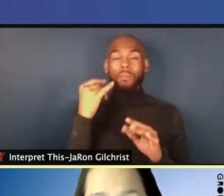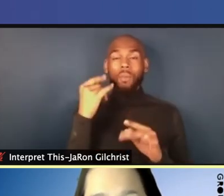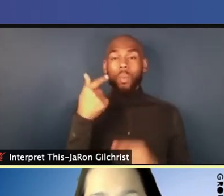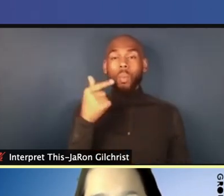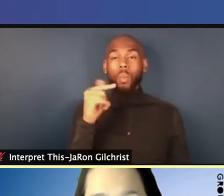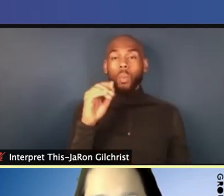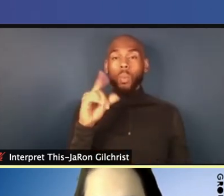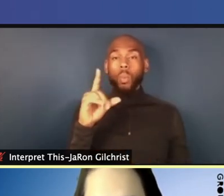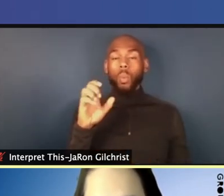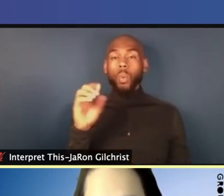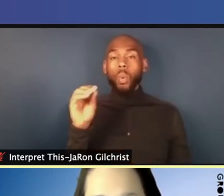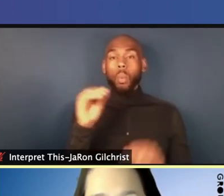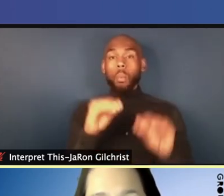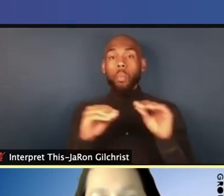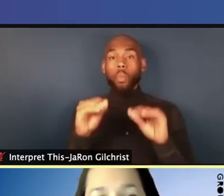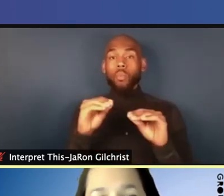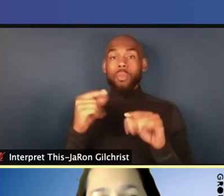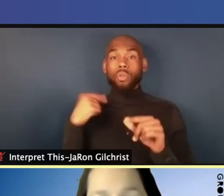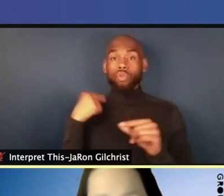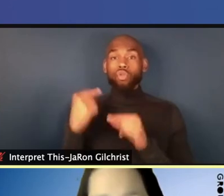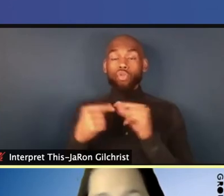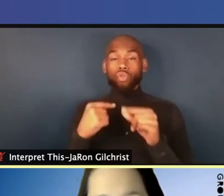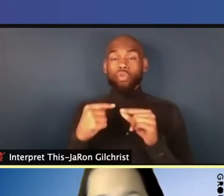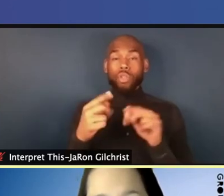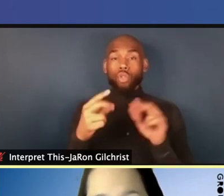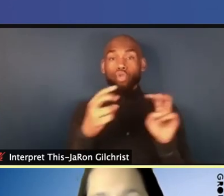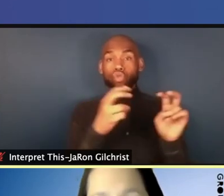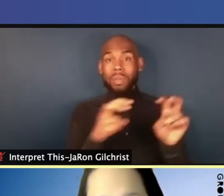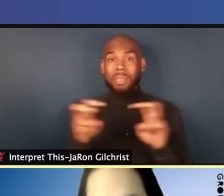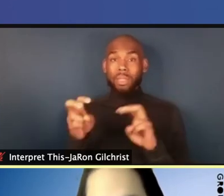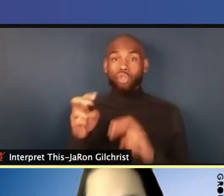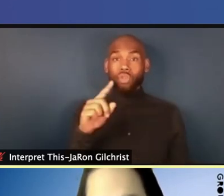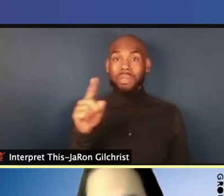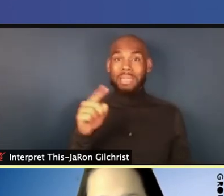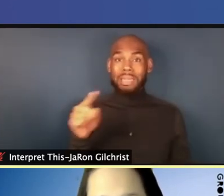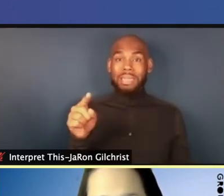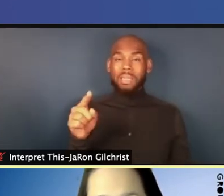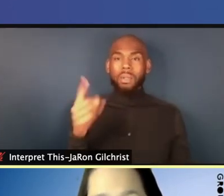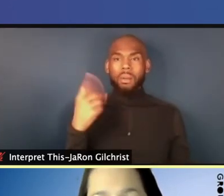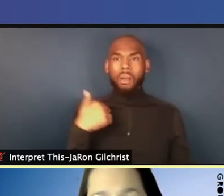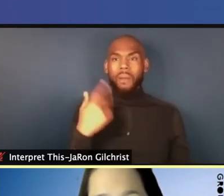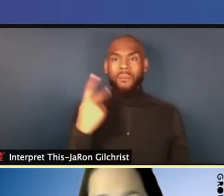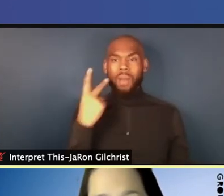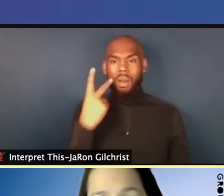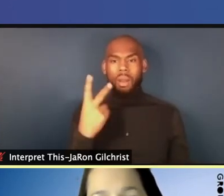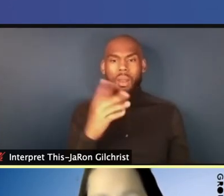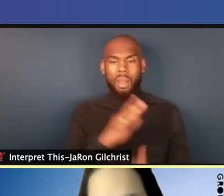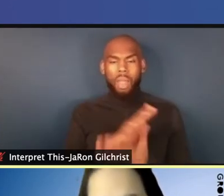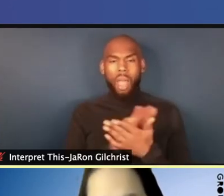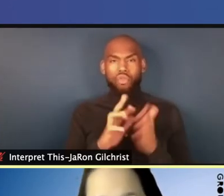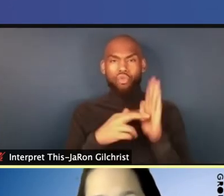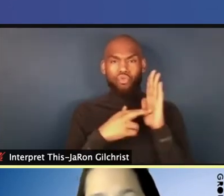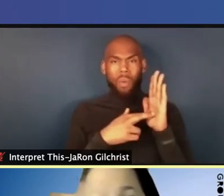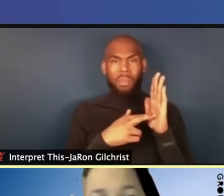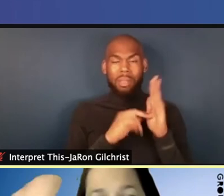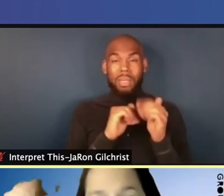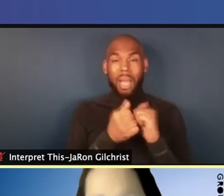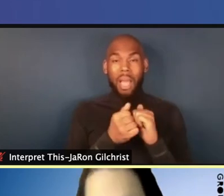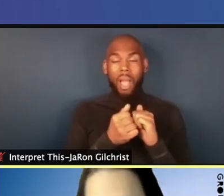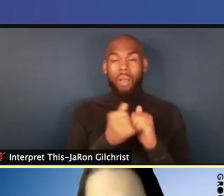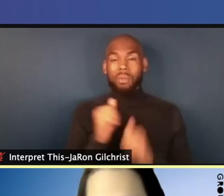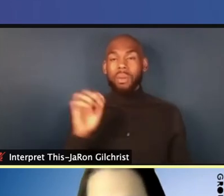just transition zine, there's a really lovely visual representation in that of how to go from extractive to